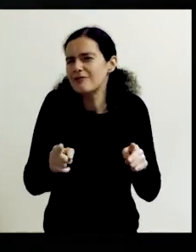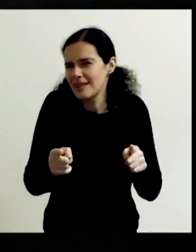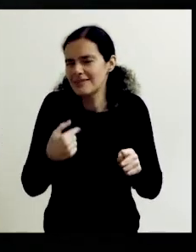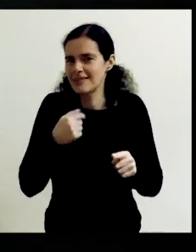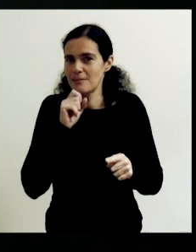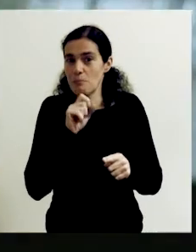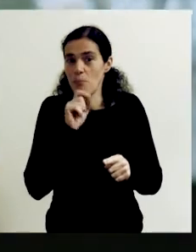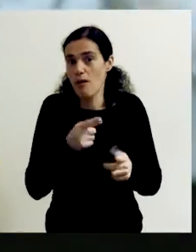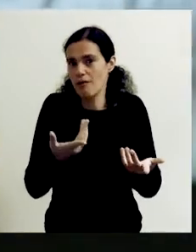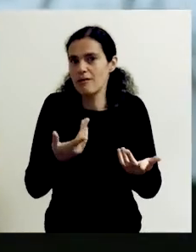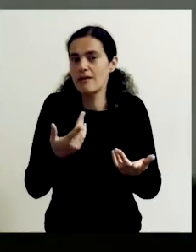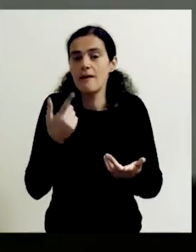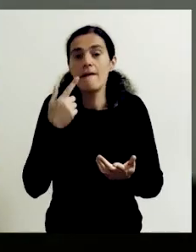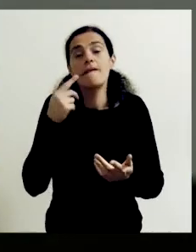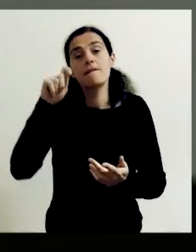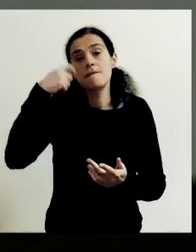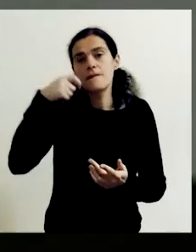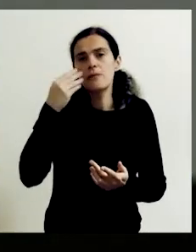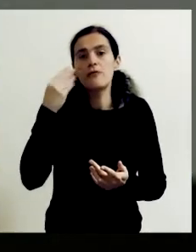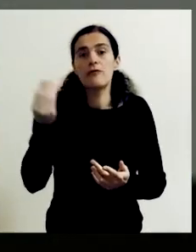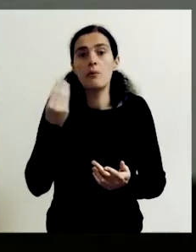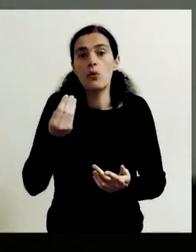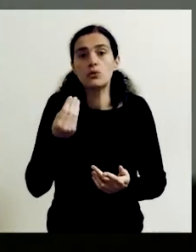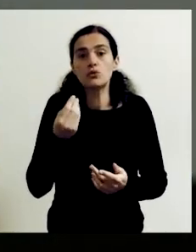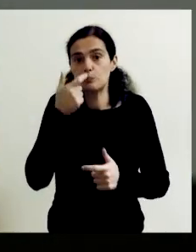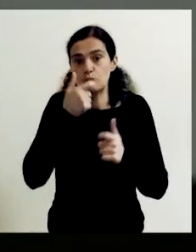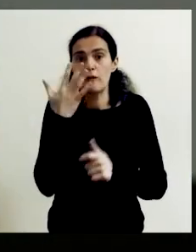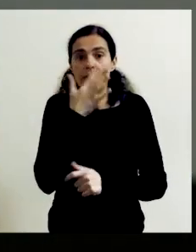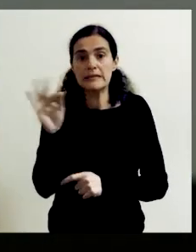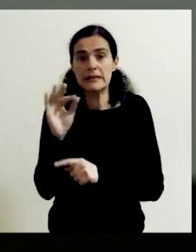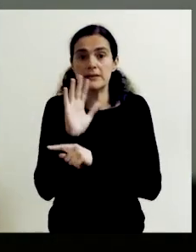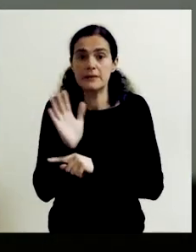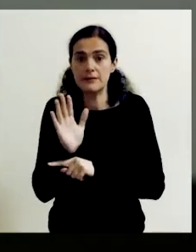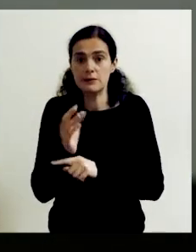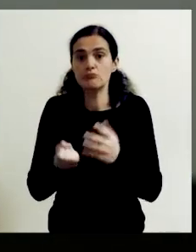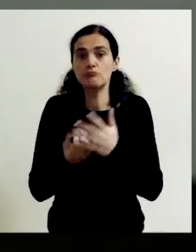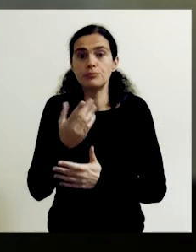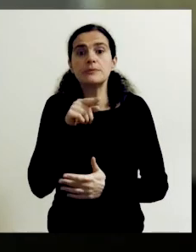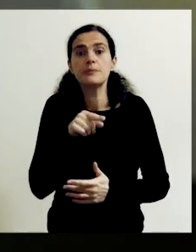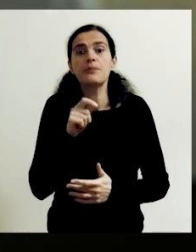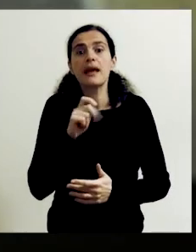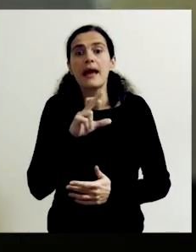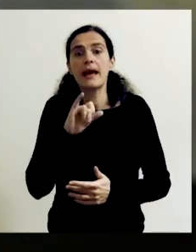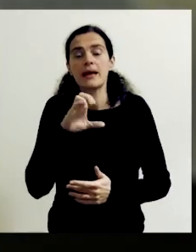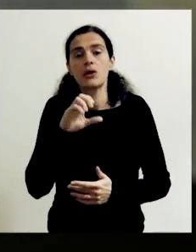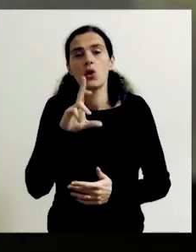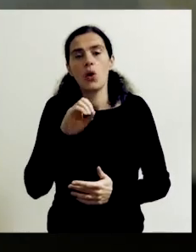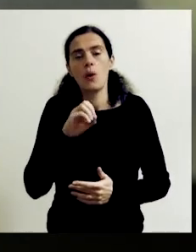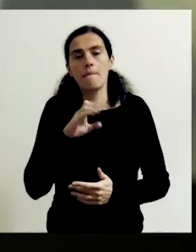different kind of reference. The Green Light is a very famous film by the French